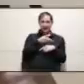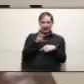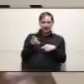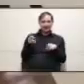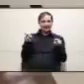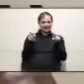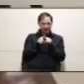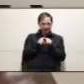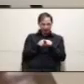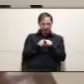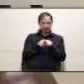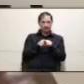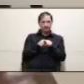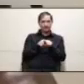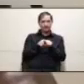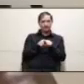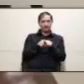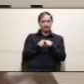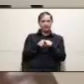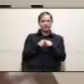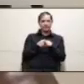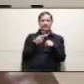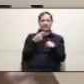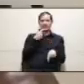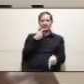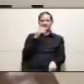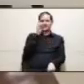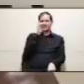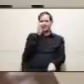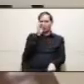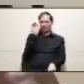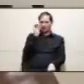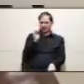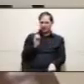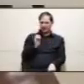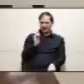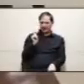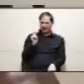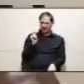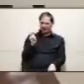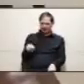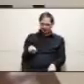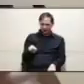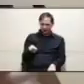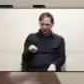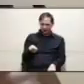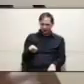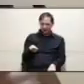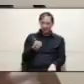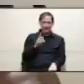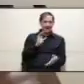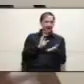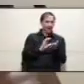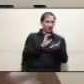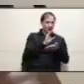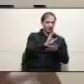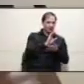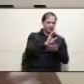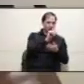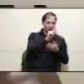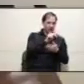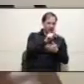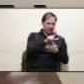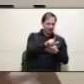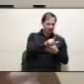You say there is 0% expenditure. There's allocation of 1.7, not the 7 million